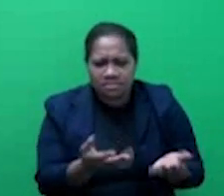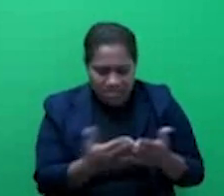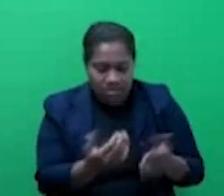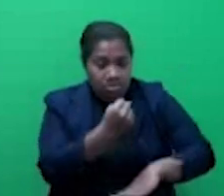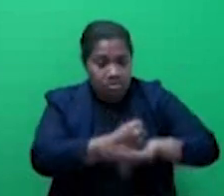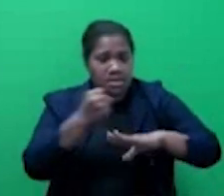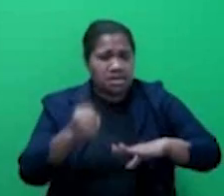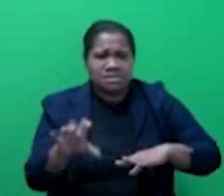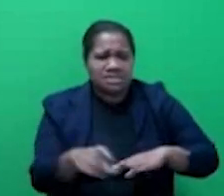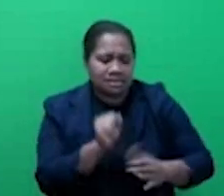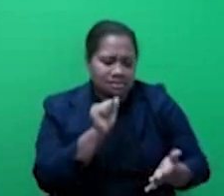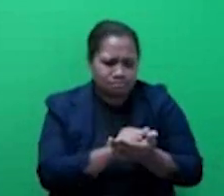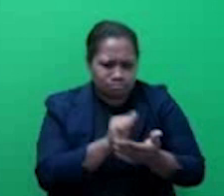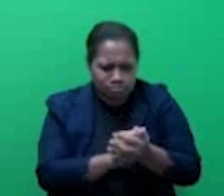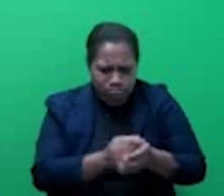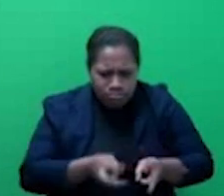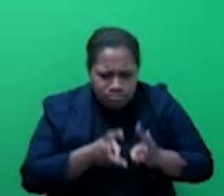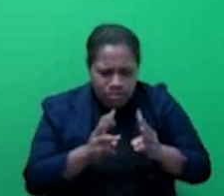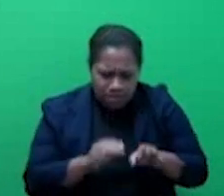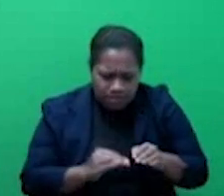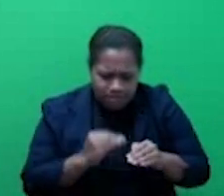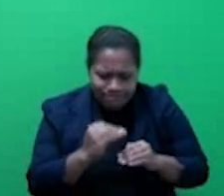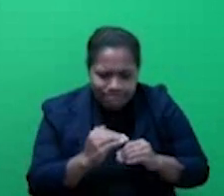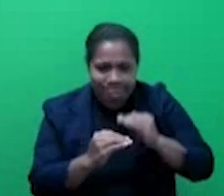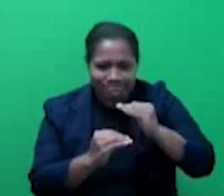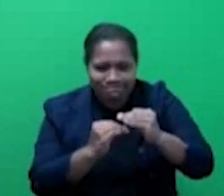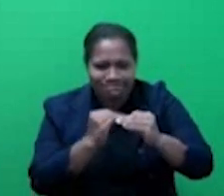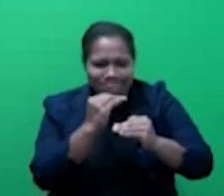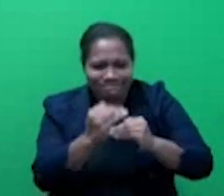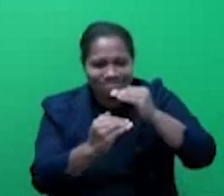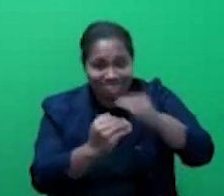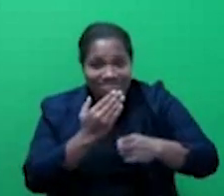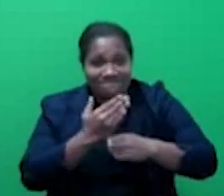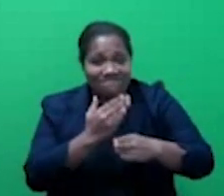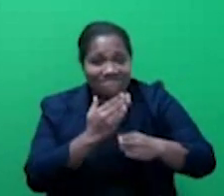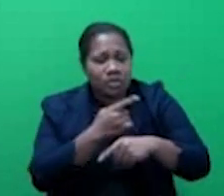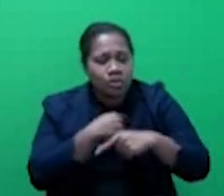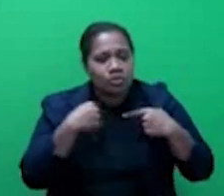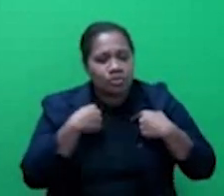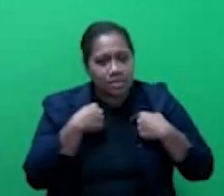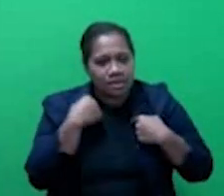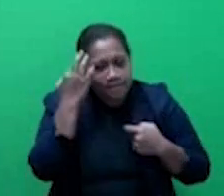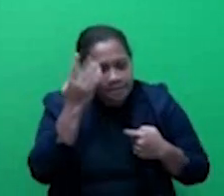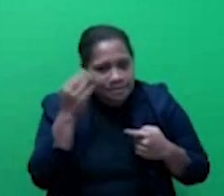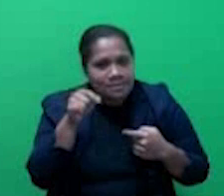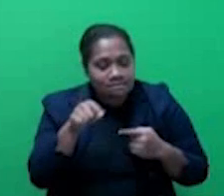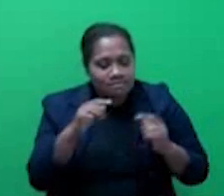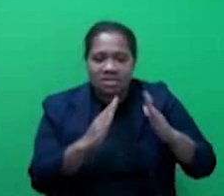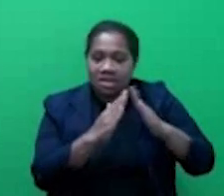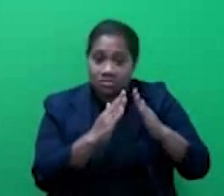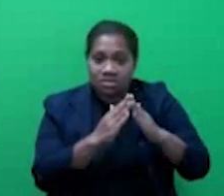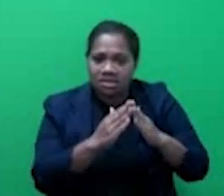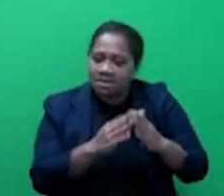taking appropriate measures at every step, and we are mindful of the fact that housing is a basic need, and